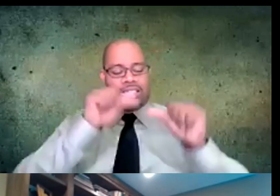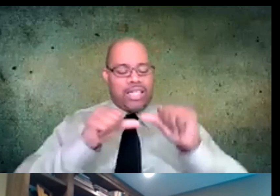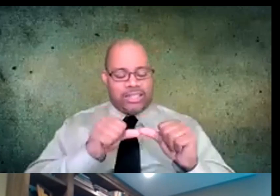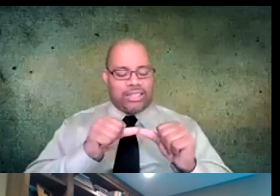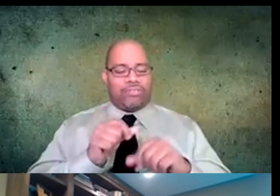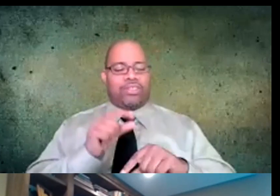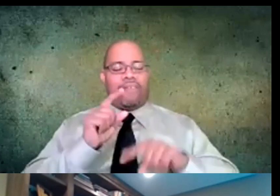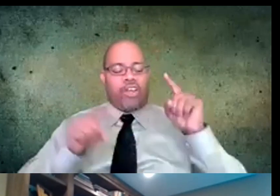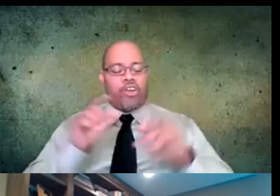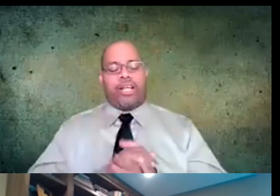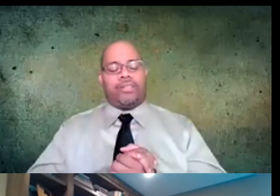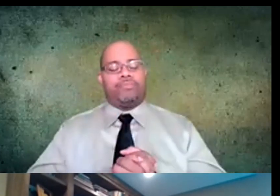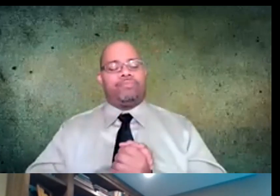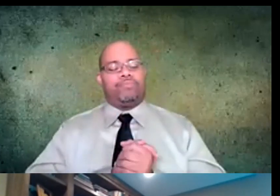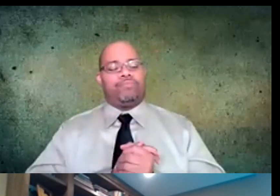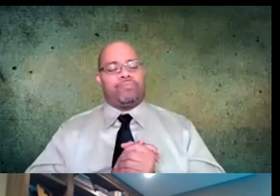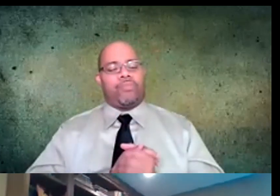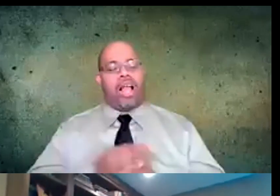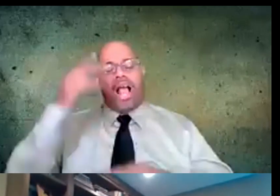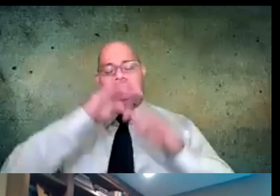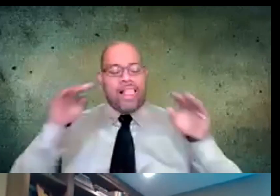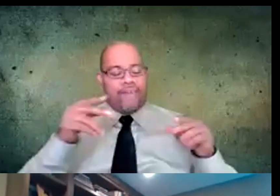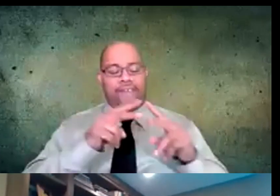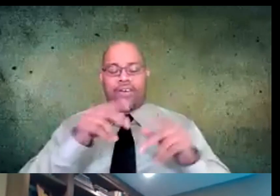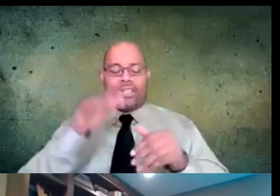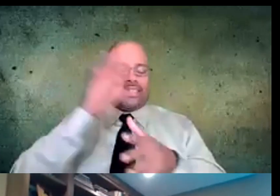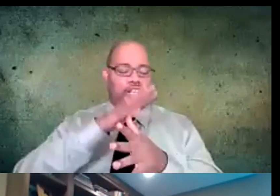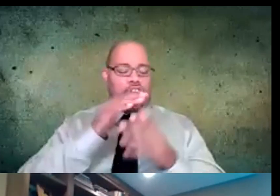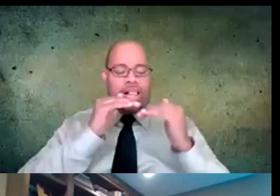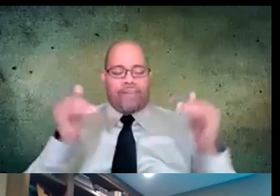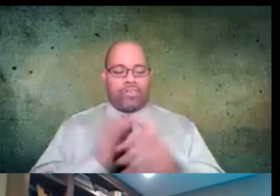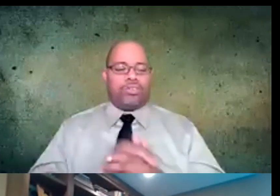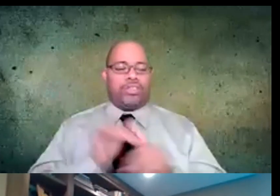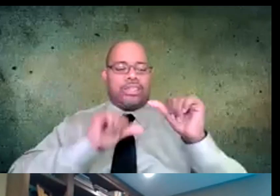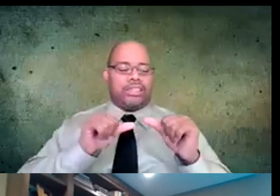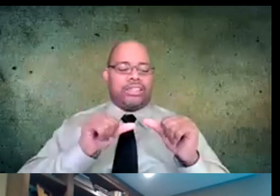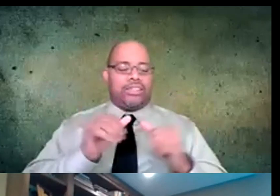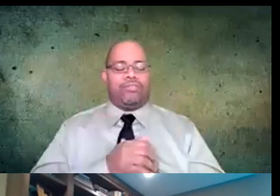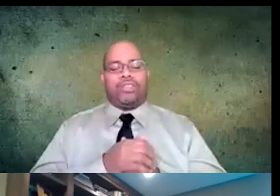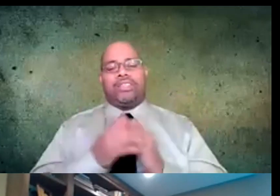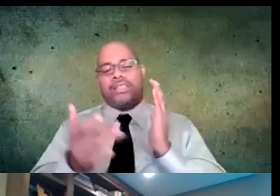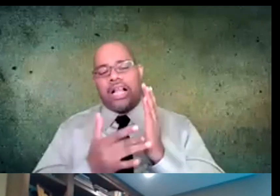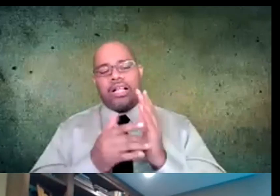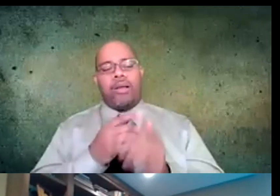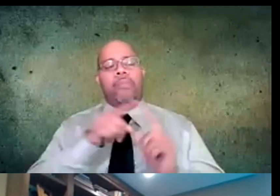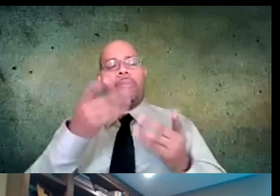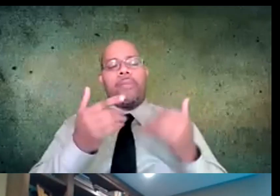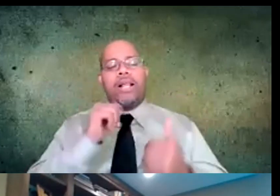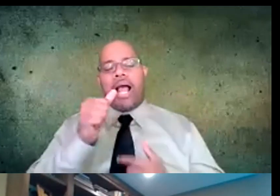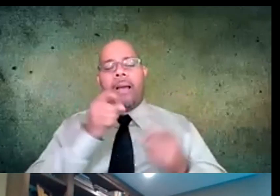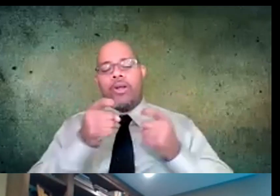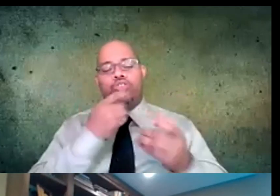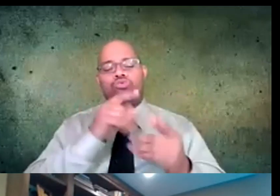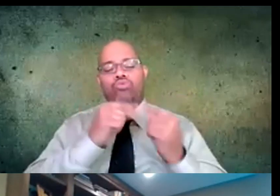very high level, very senior level, scientifically, technically, but they might not manage a group